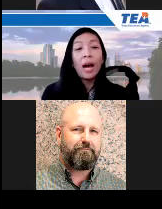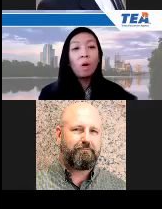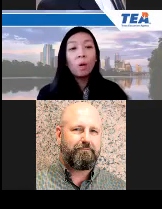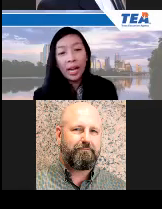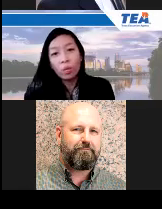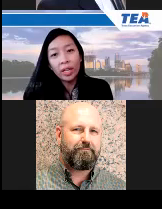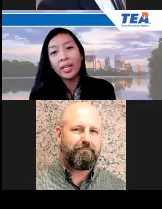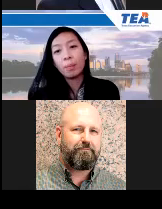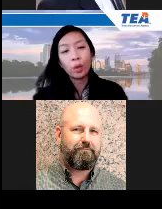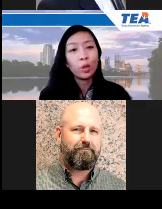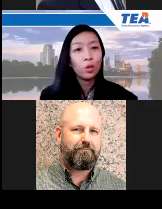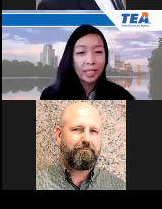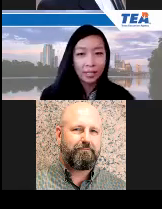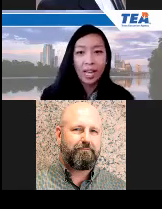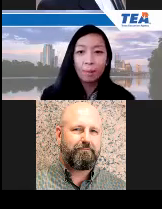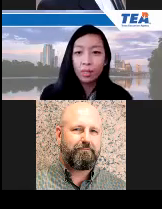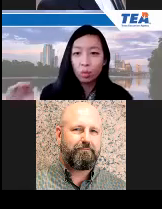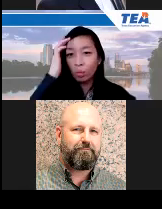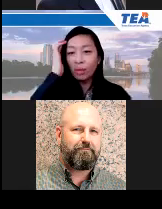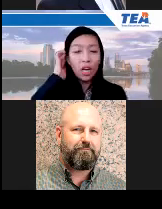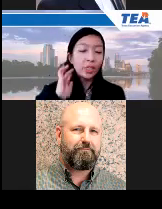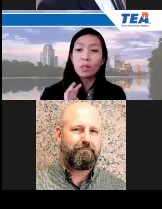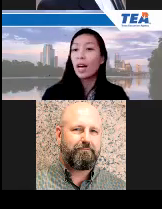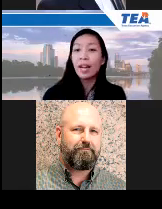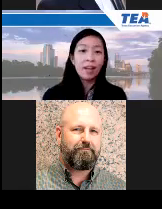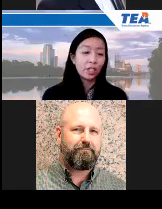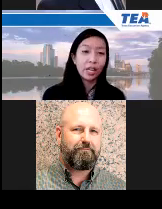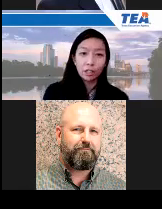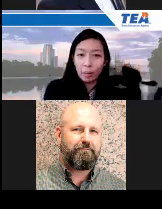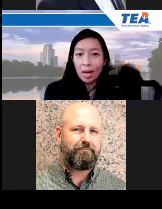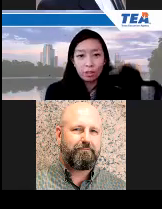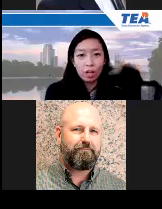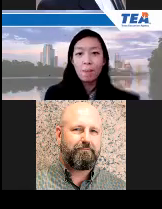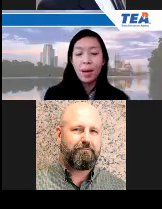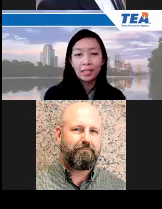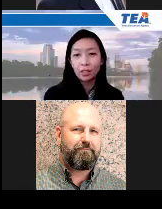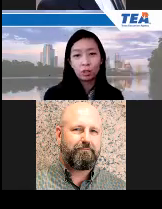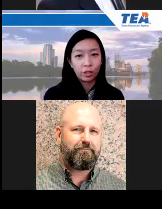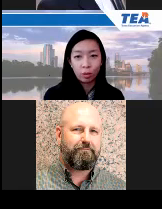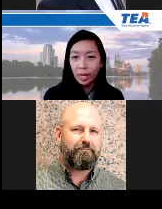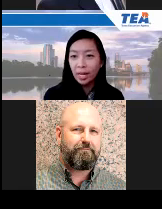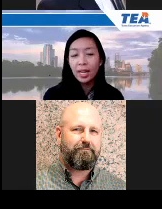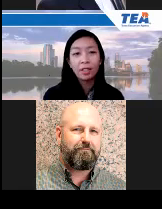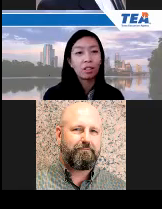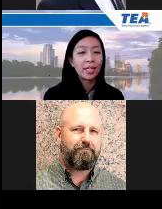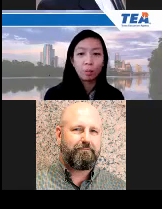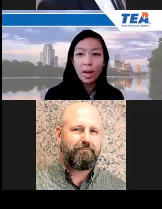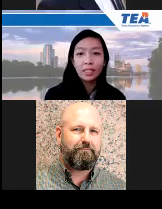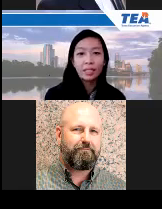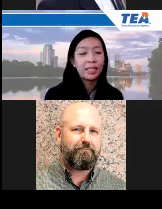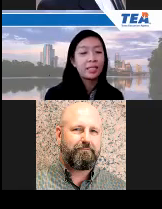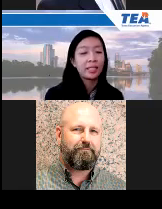So how can we improve this alignment? We've talked to a lot of educators about how STAAR impacts their instructional planning, their